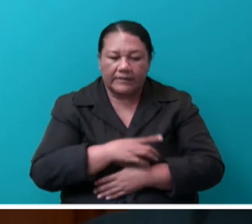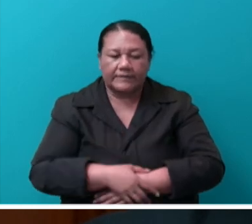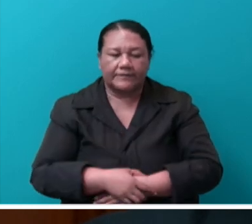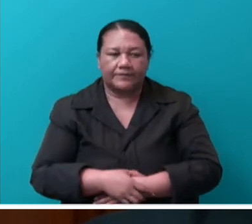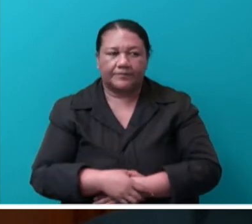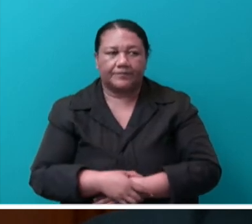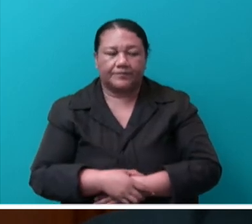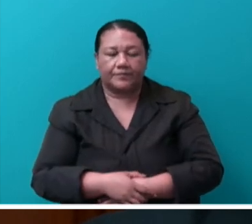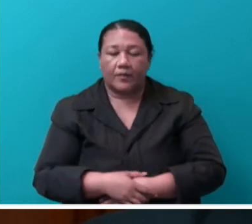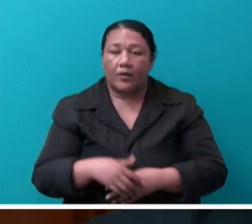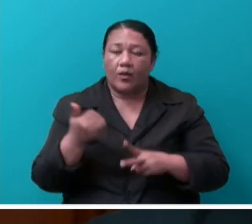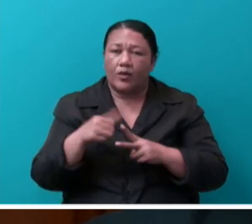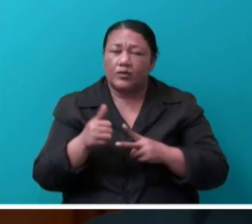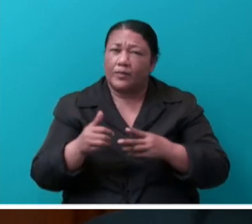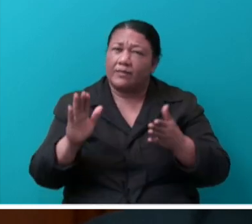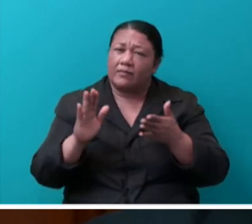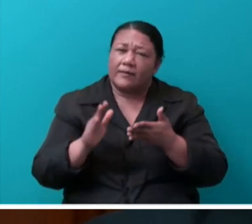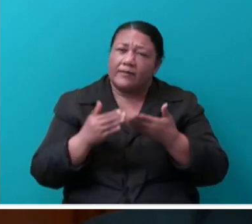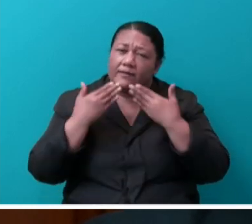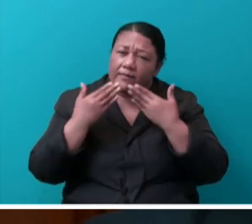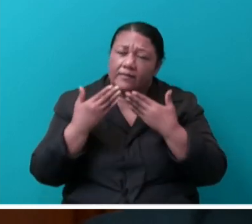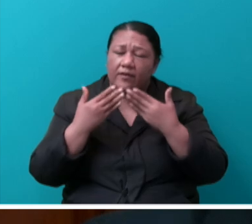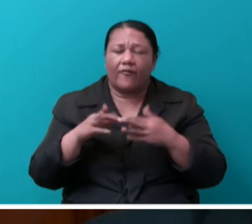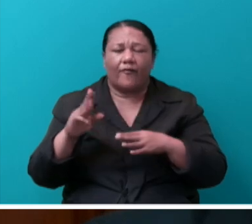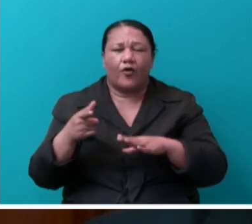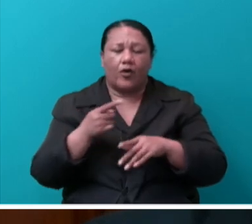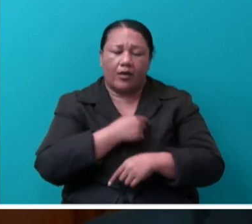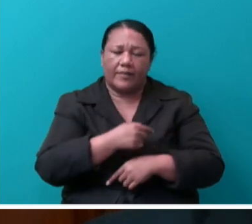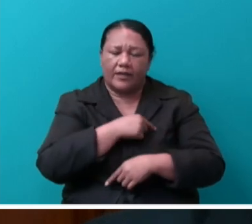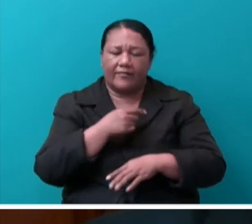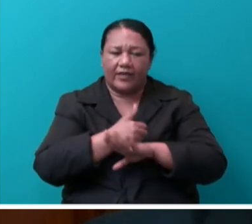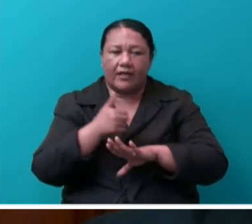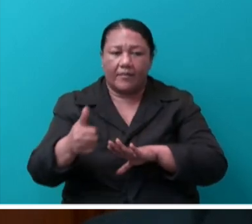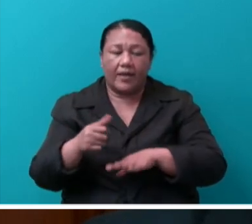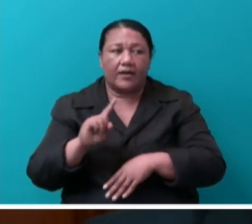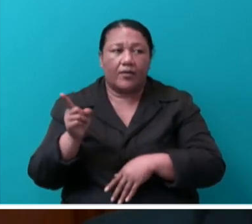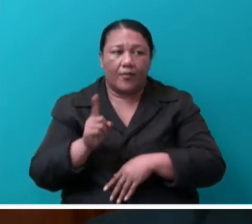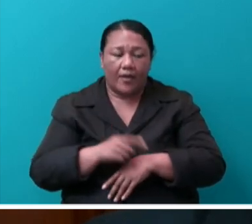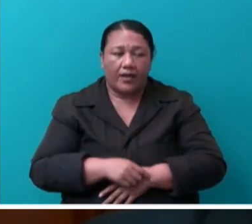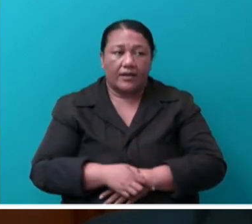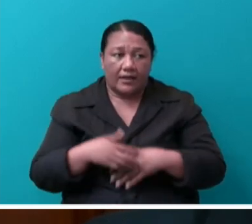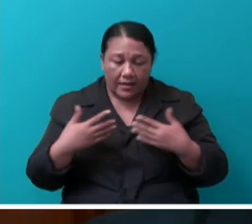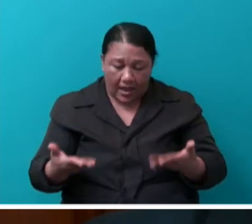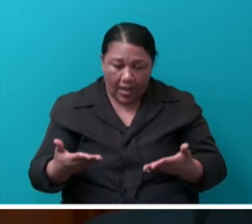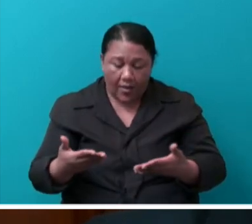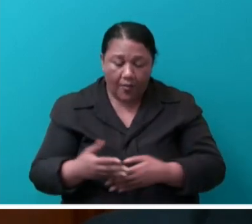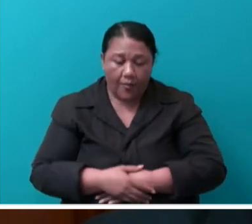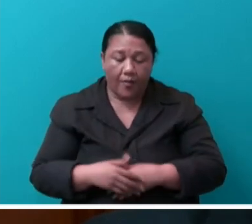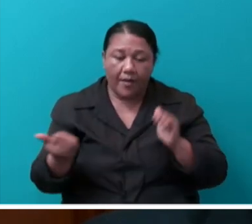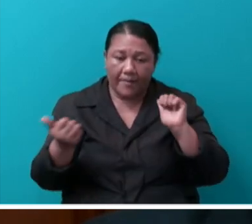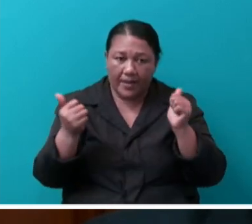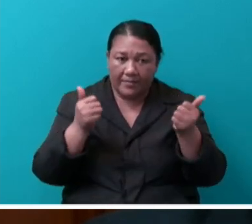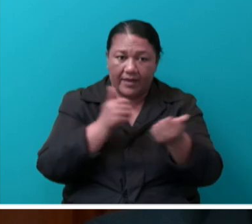Honorable Speaker, for the commitment of government with the very recent amendment to the